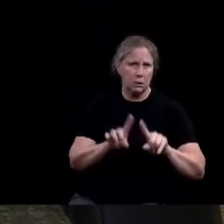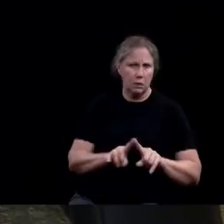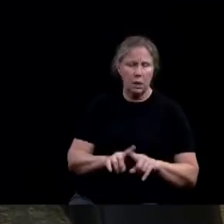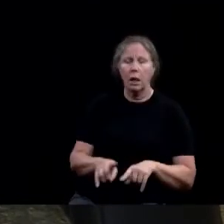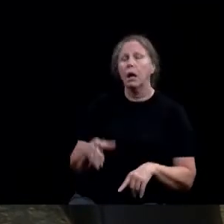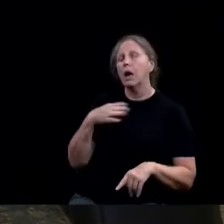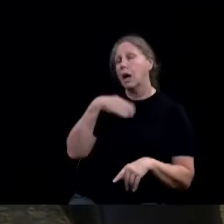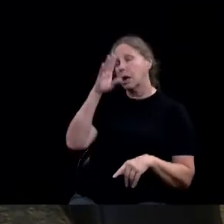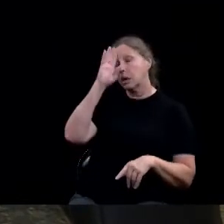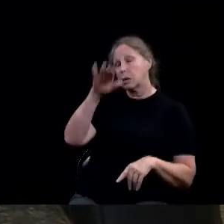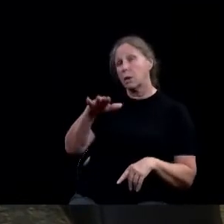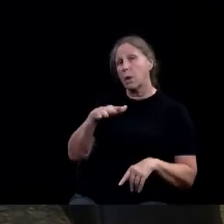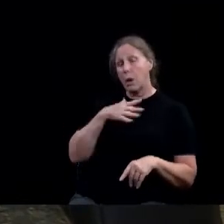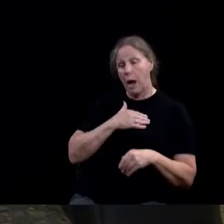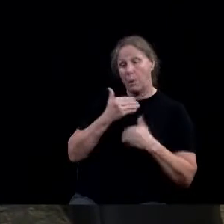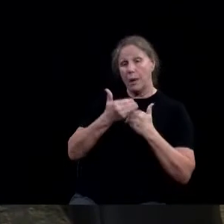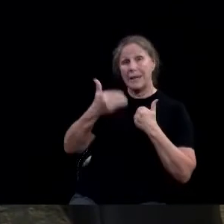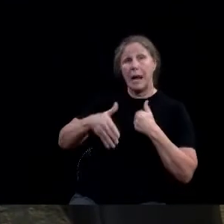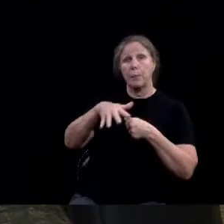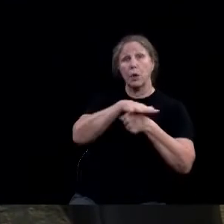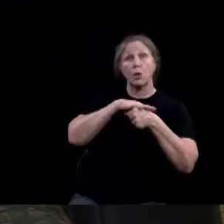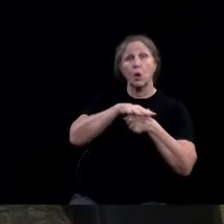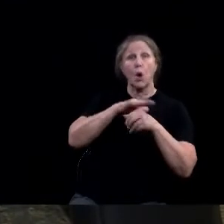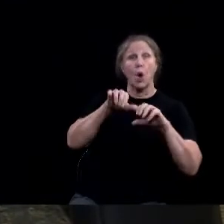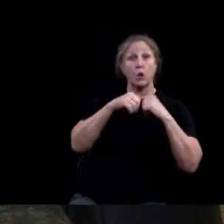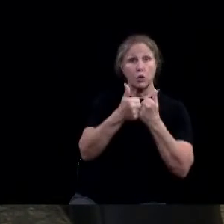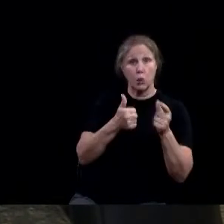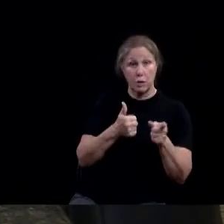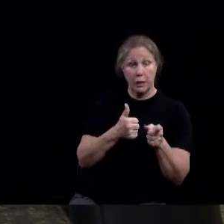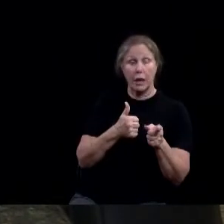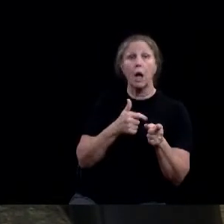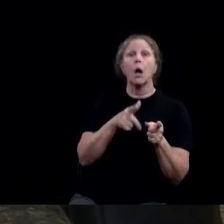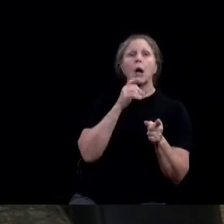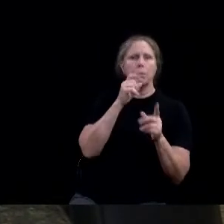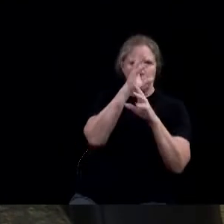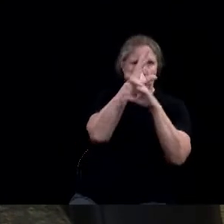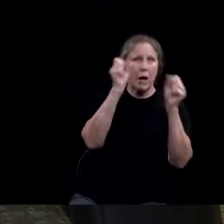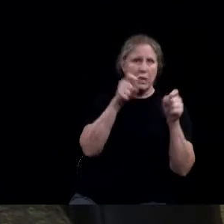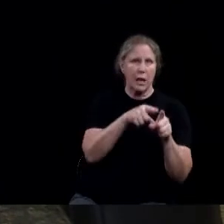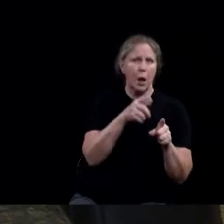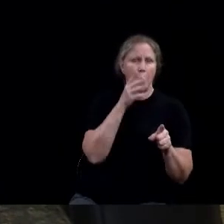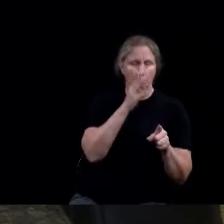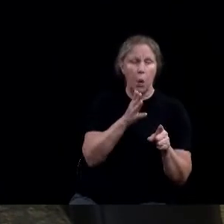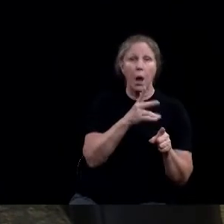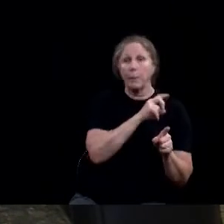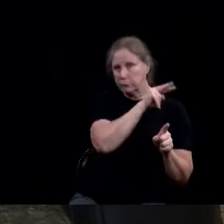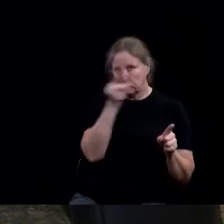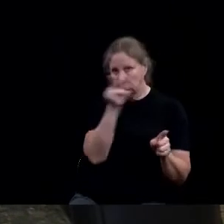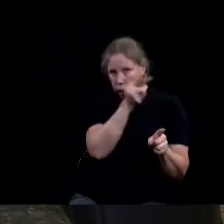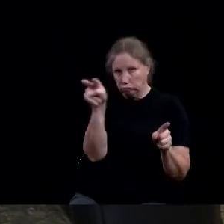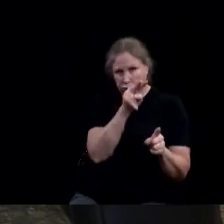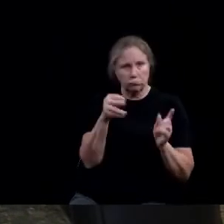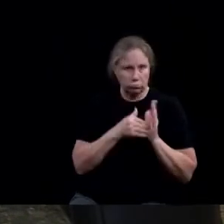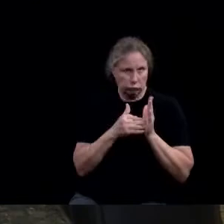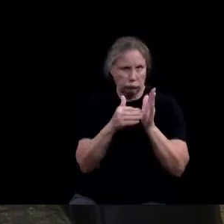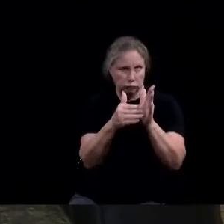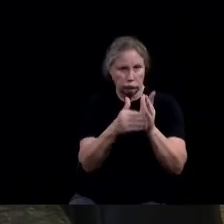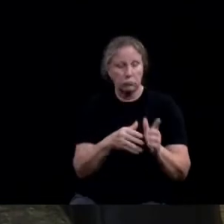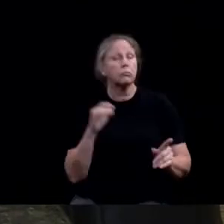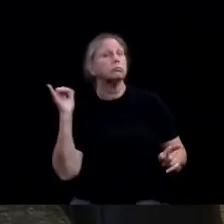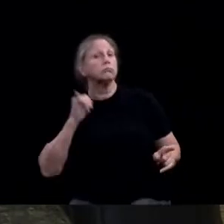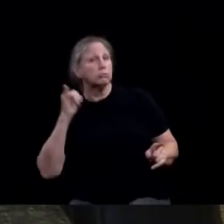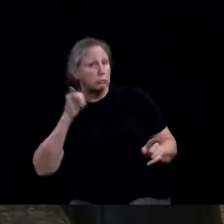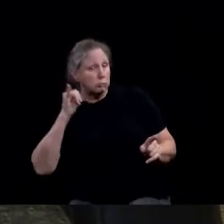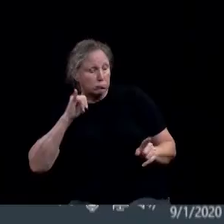likely going to be, particularly the presidents, will be consistent users of these as well. But that'd be my initial response,